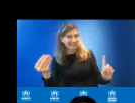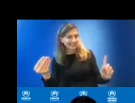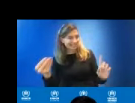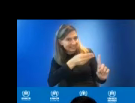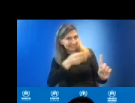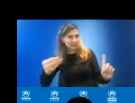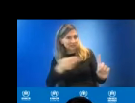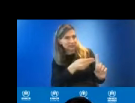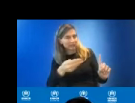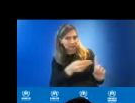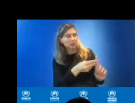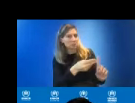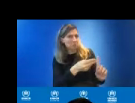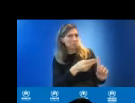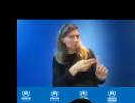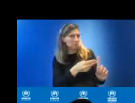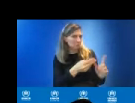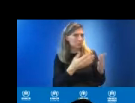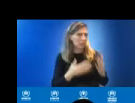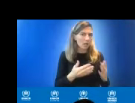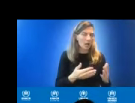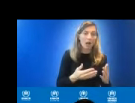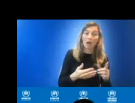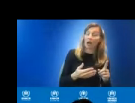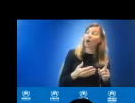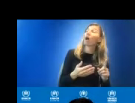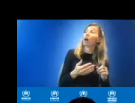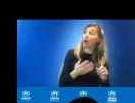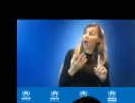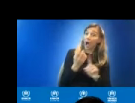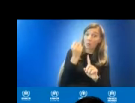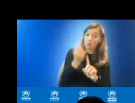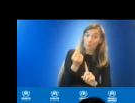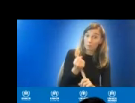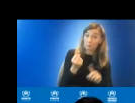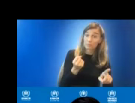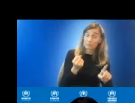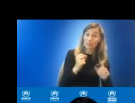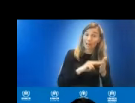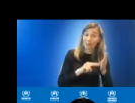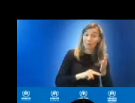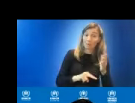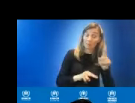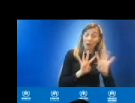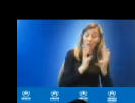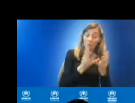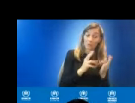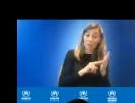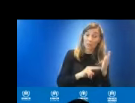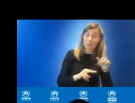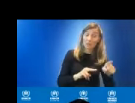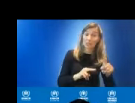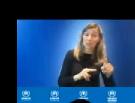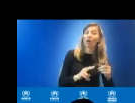really high rate of reflection of those recommendations in the outcomes that are coming from the committee. And these provide very